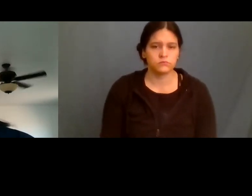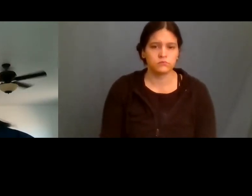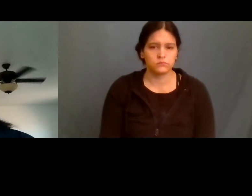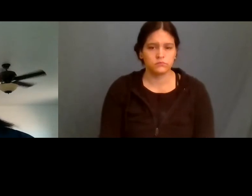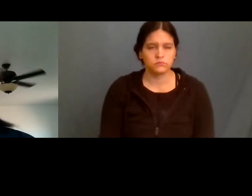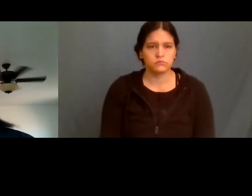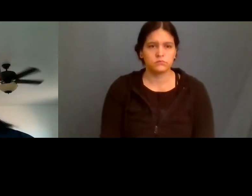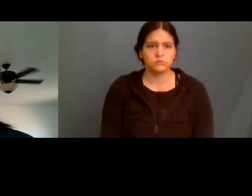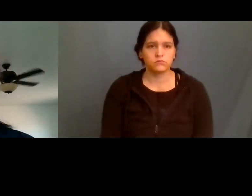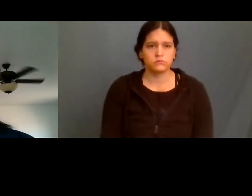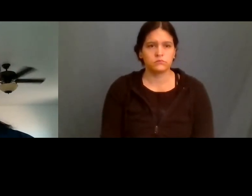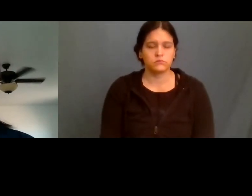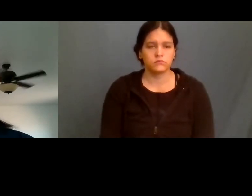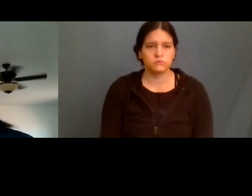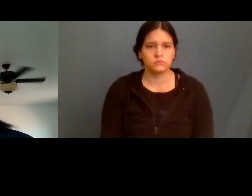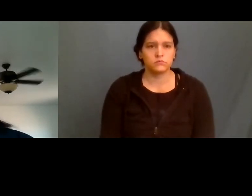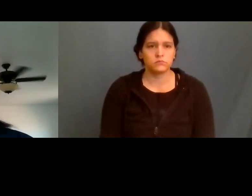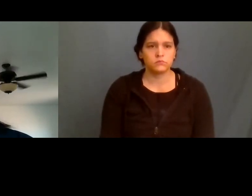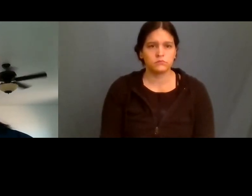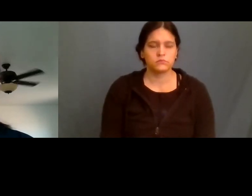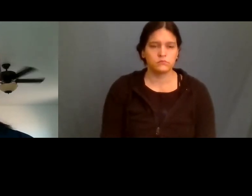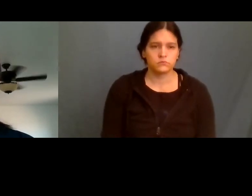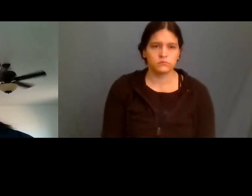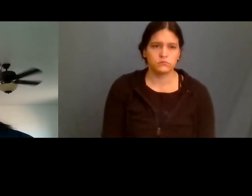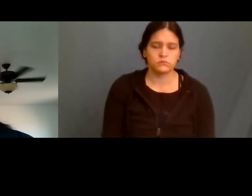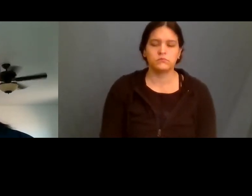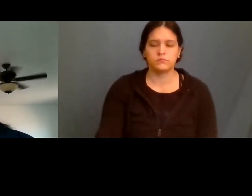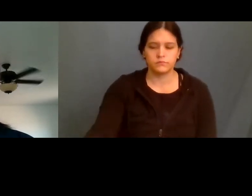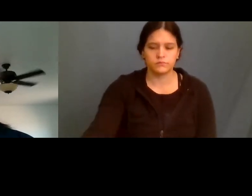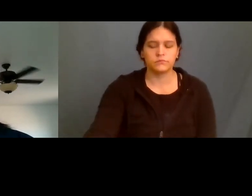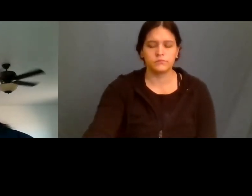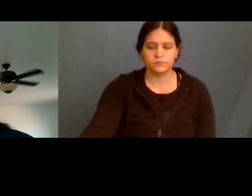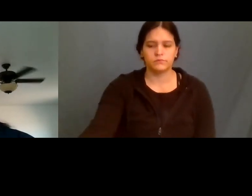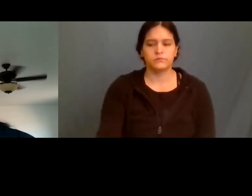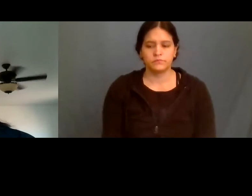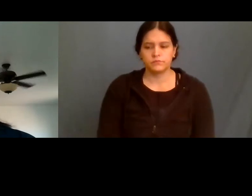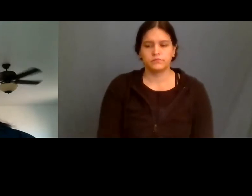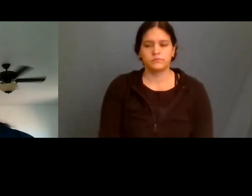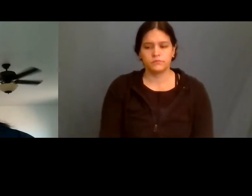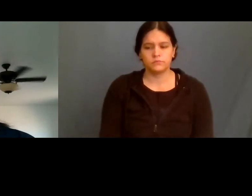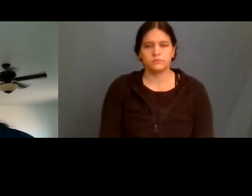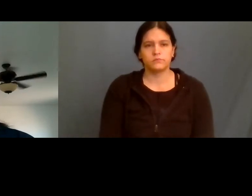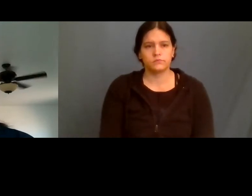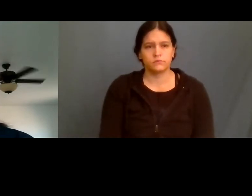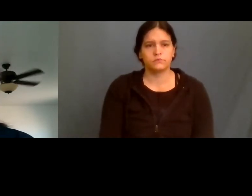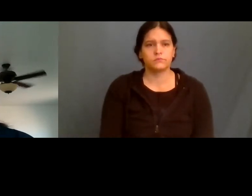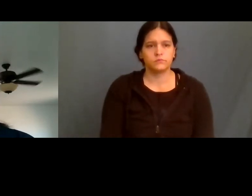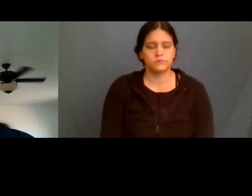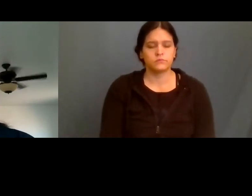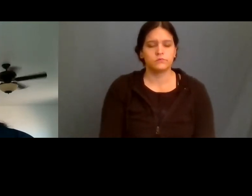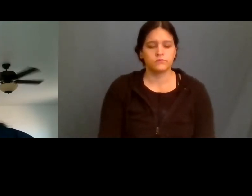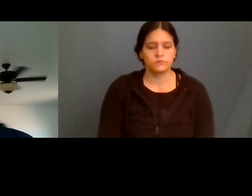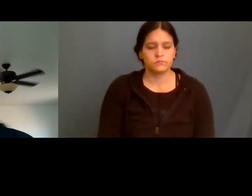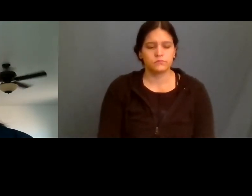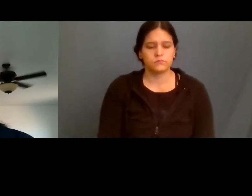So, Eo or Dash of Bashes when you had Jarata, Eo de Rota or Kista. She did be taught and the hotel is it